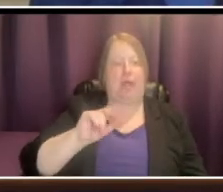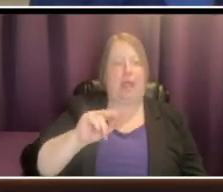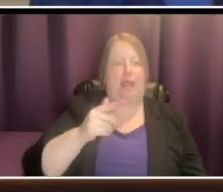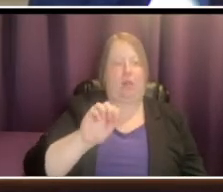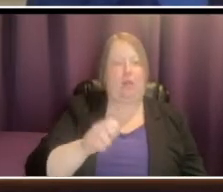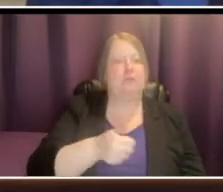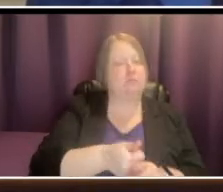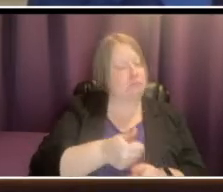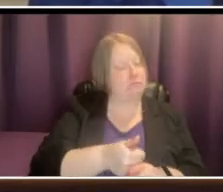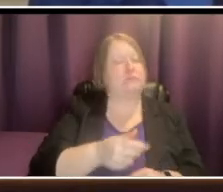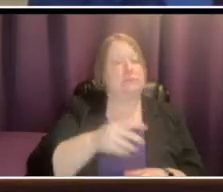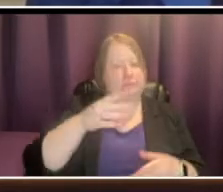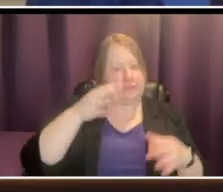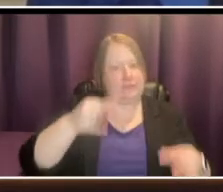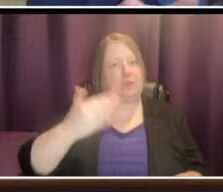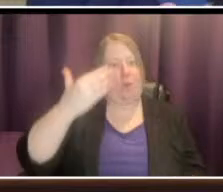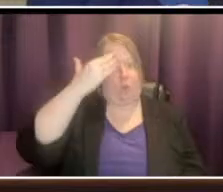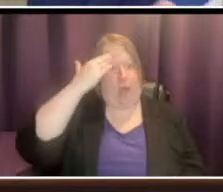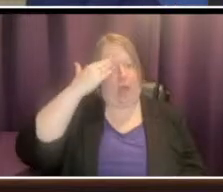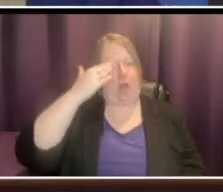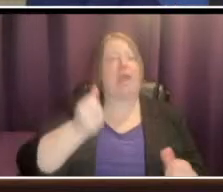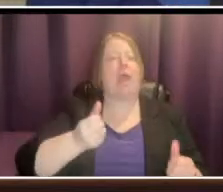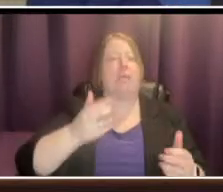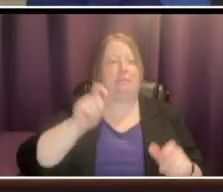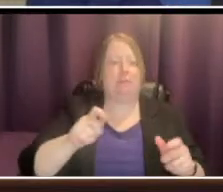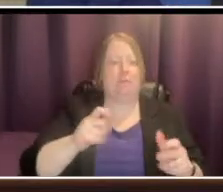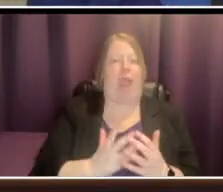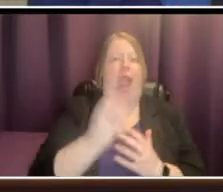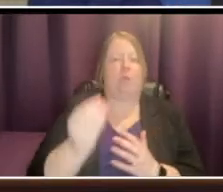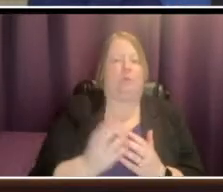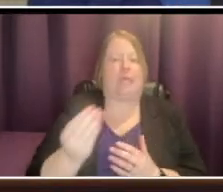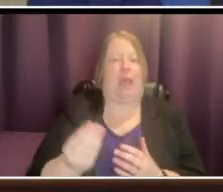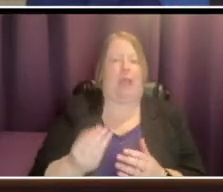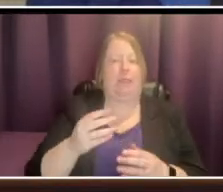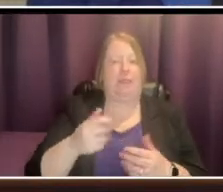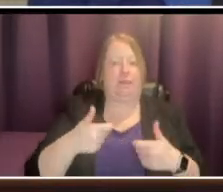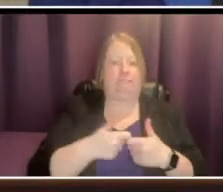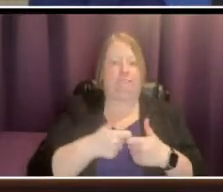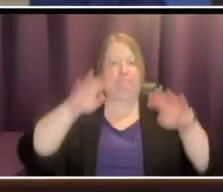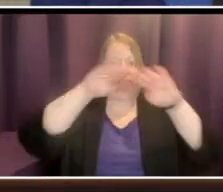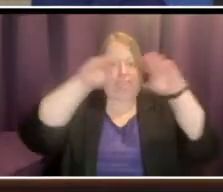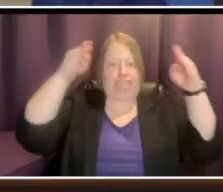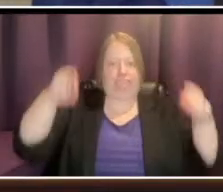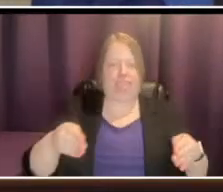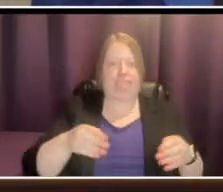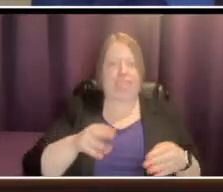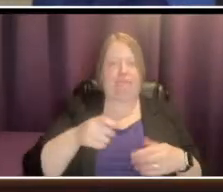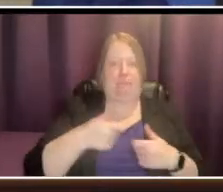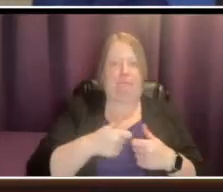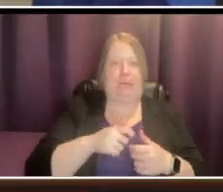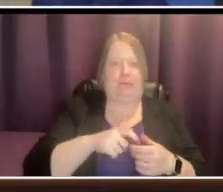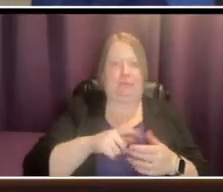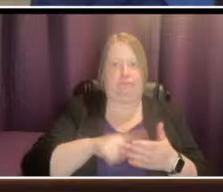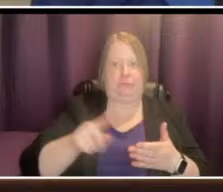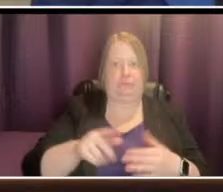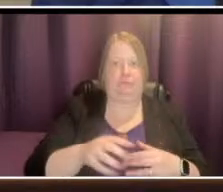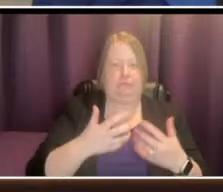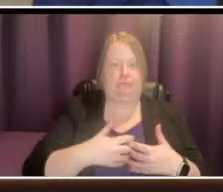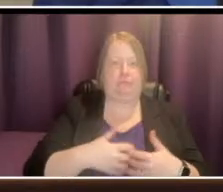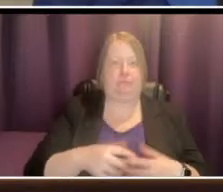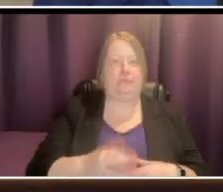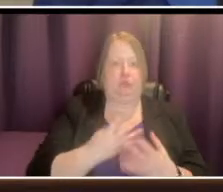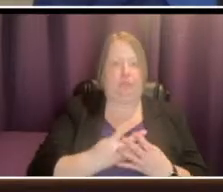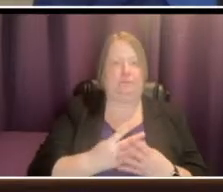the magnetometers. He passed that information along to Tony Ornato, who worked for Mark Meadows in the Chief of Staff's